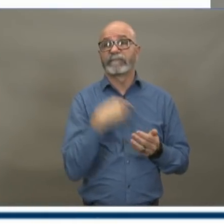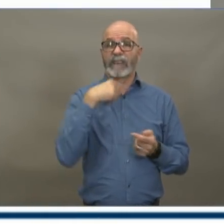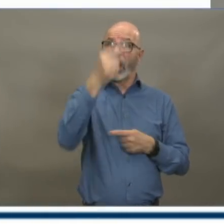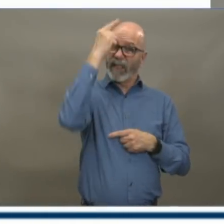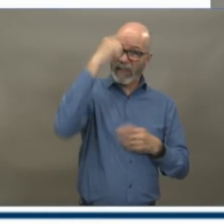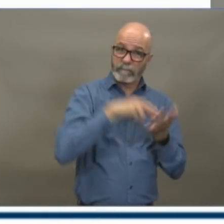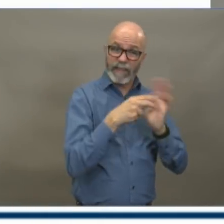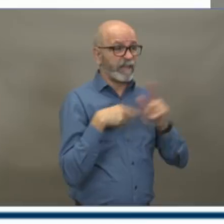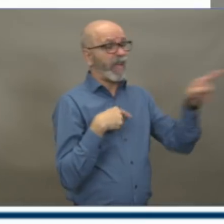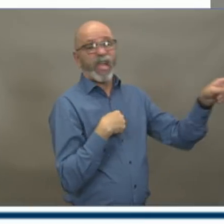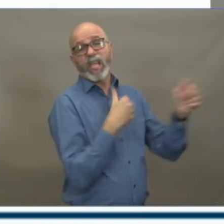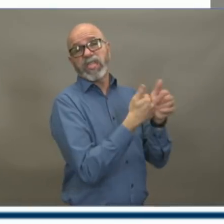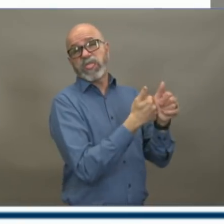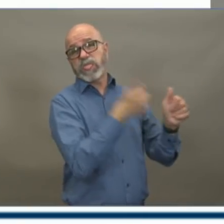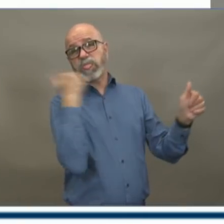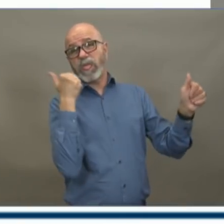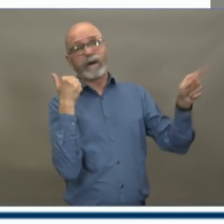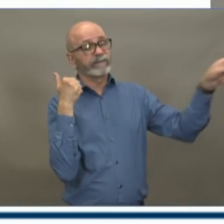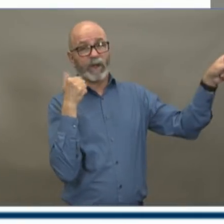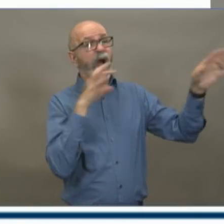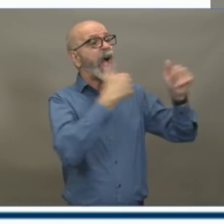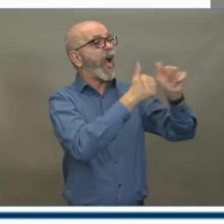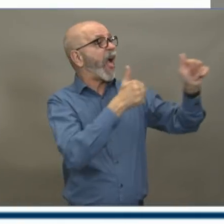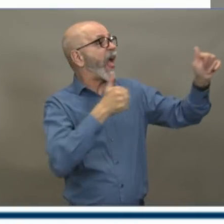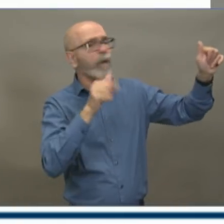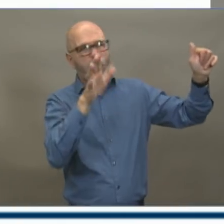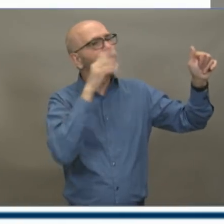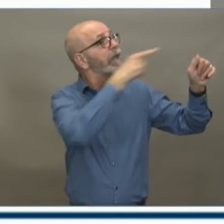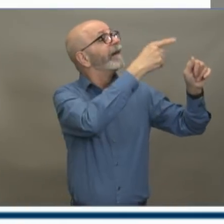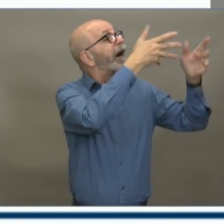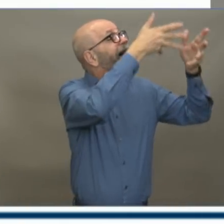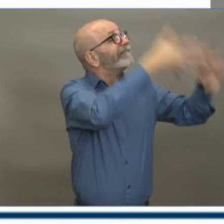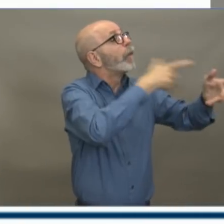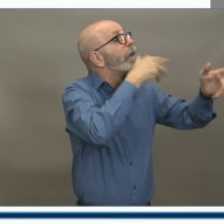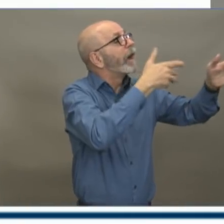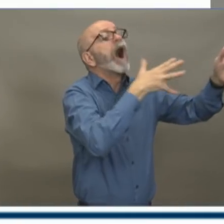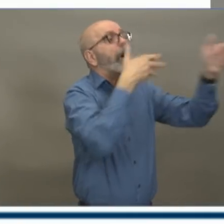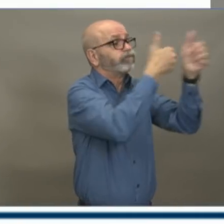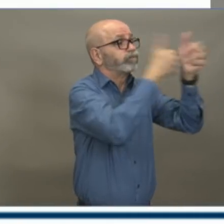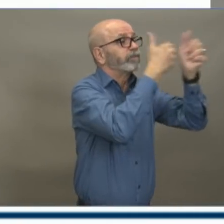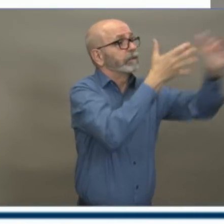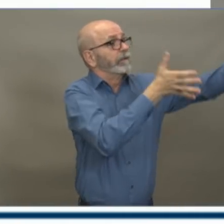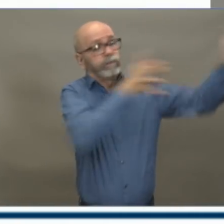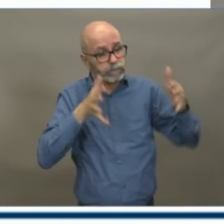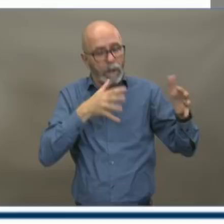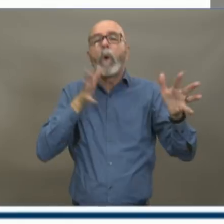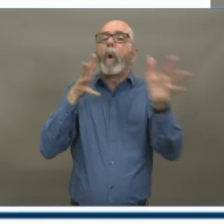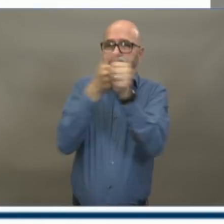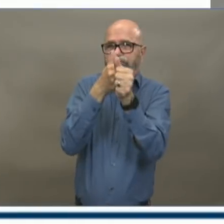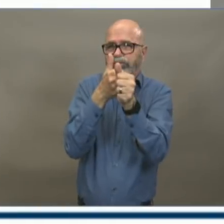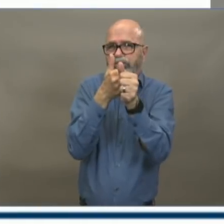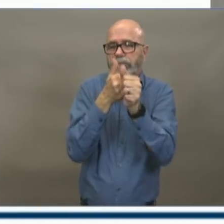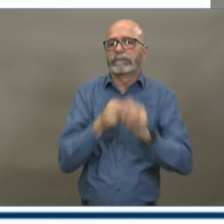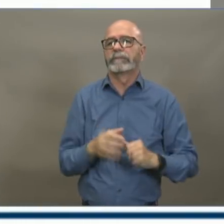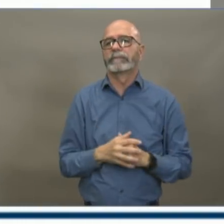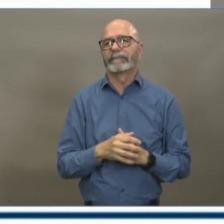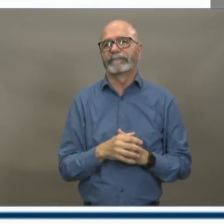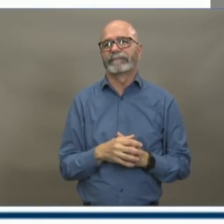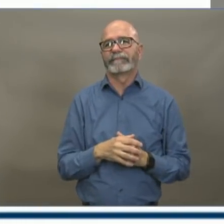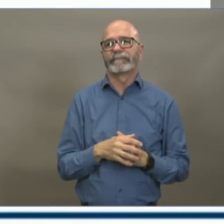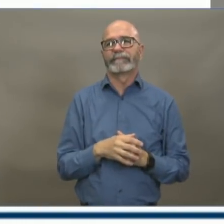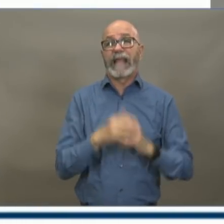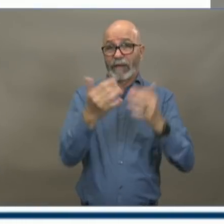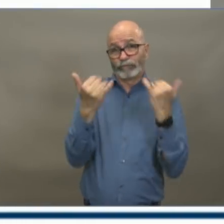to having a strategy that holds back the second dose that for a number of reasons. First,